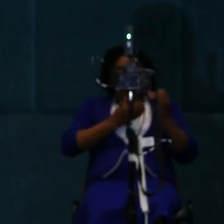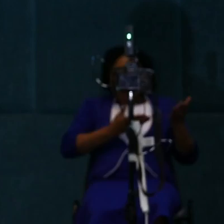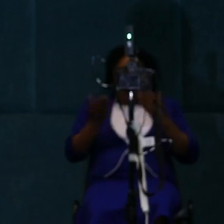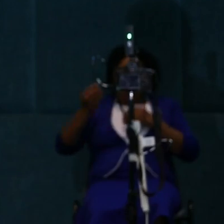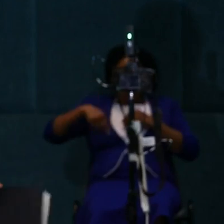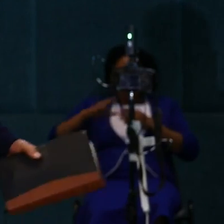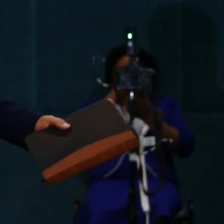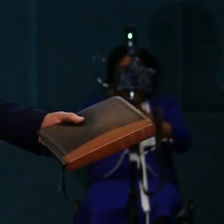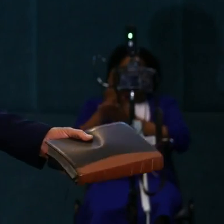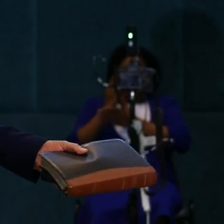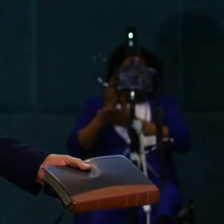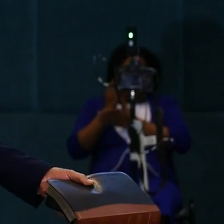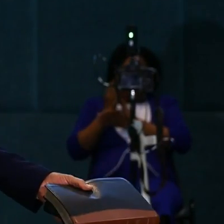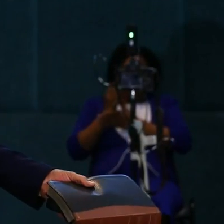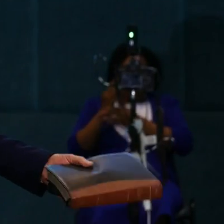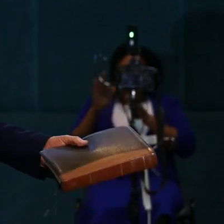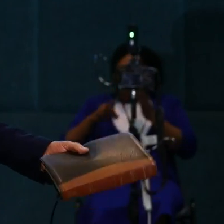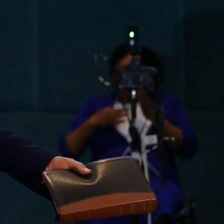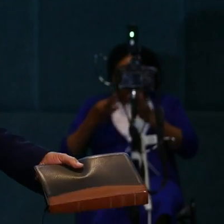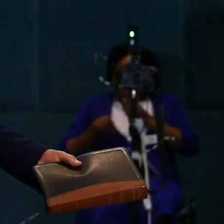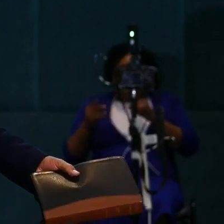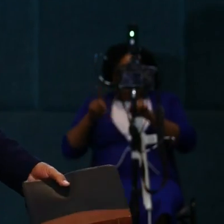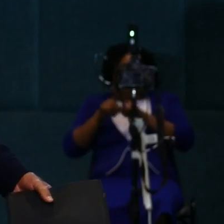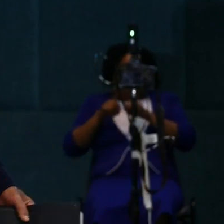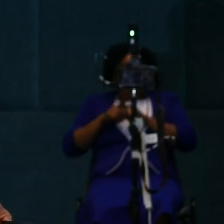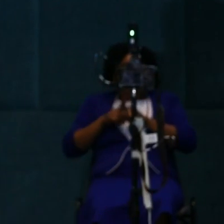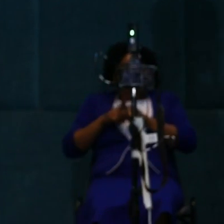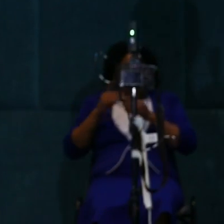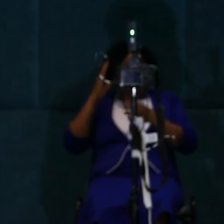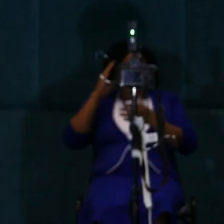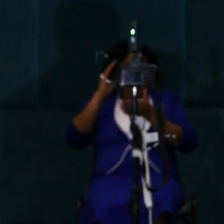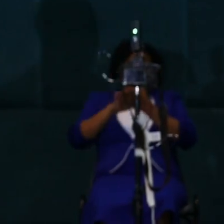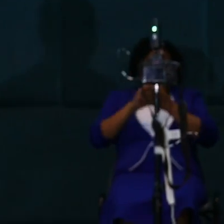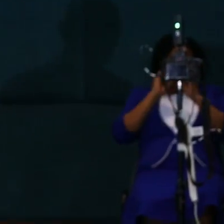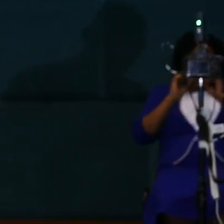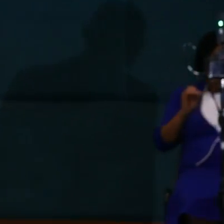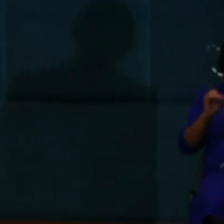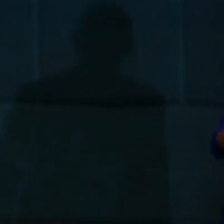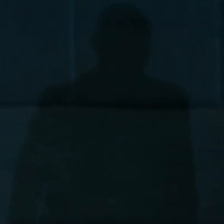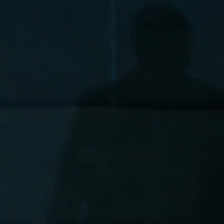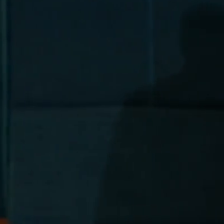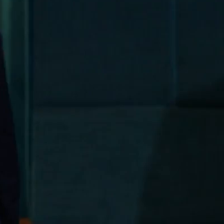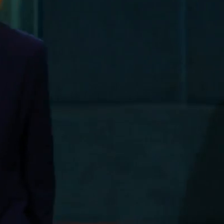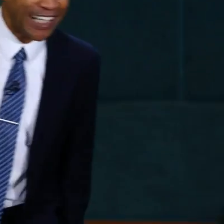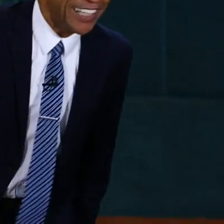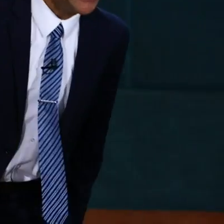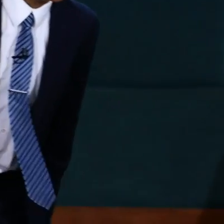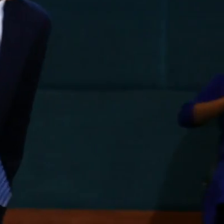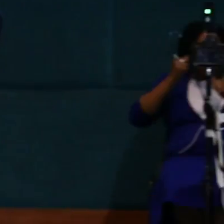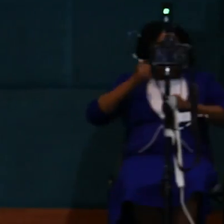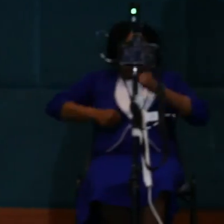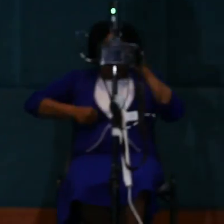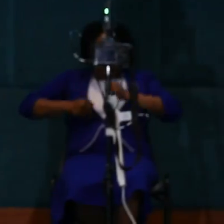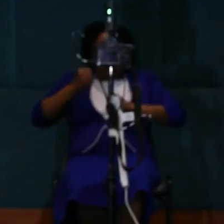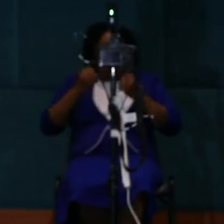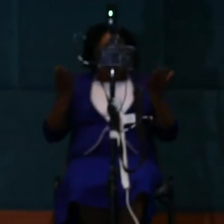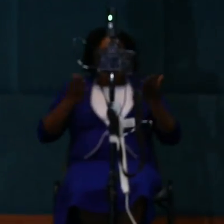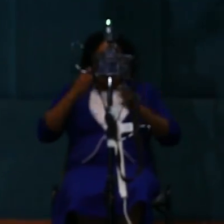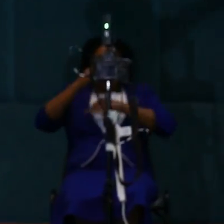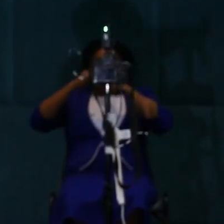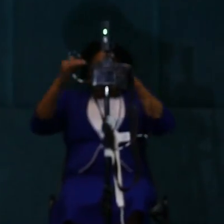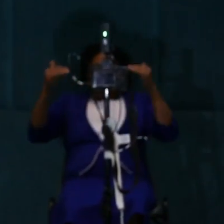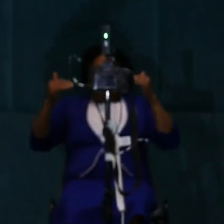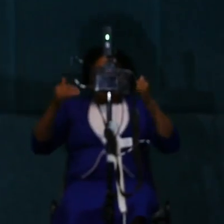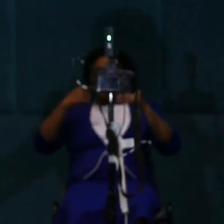through. Don't fall victim of the unbelief. We are marching to Zion, and I tell